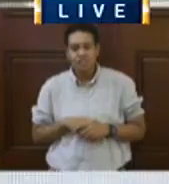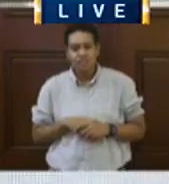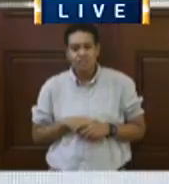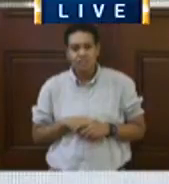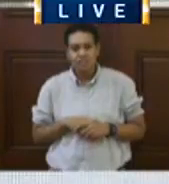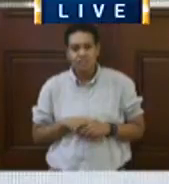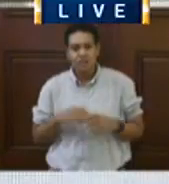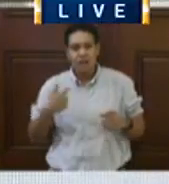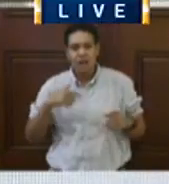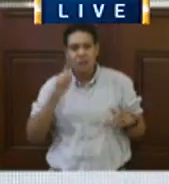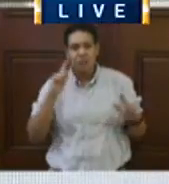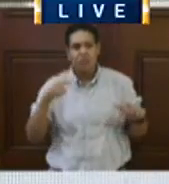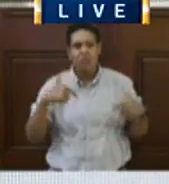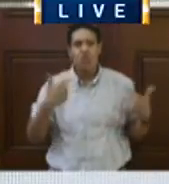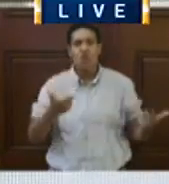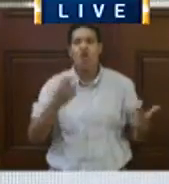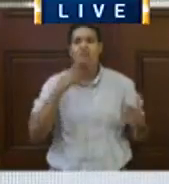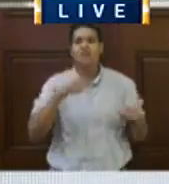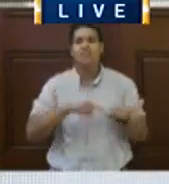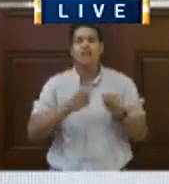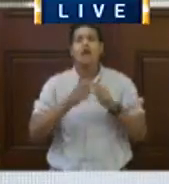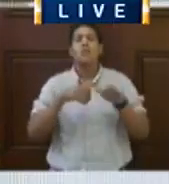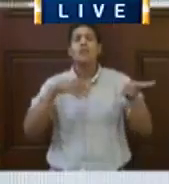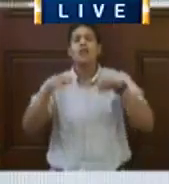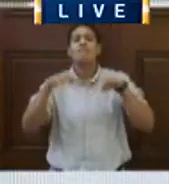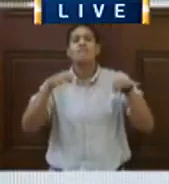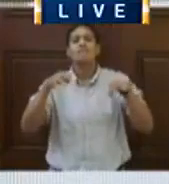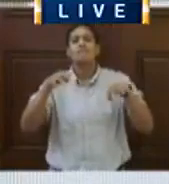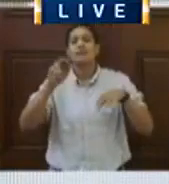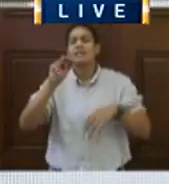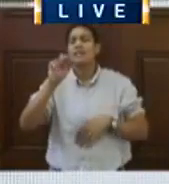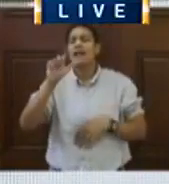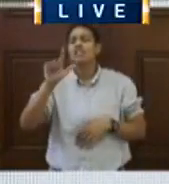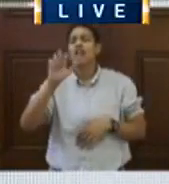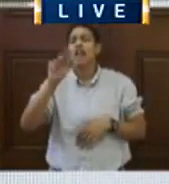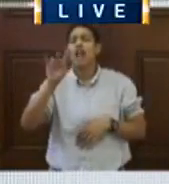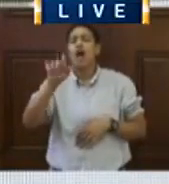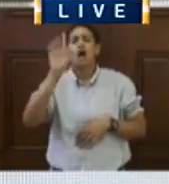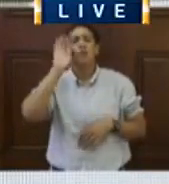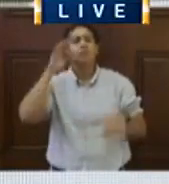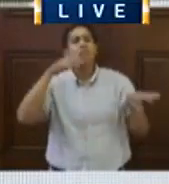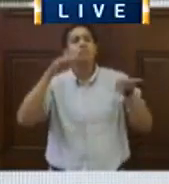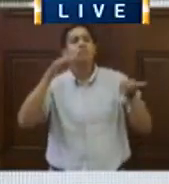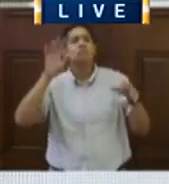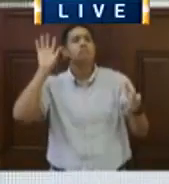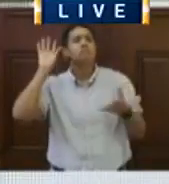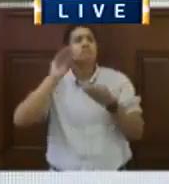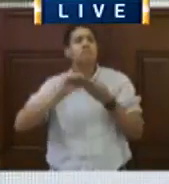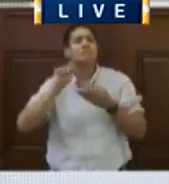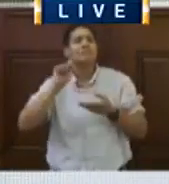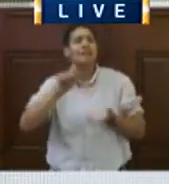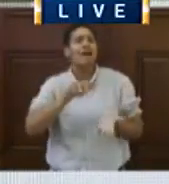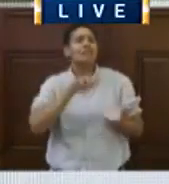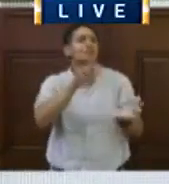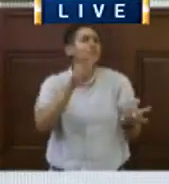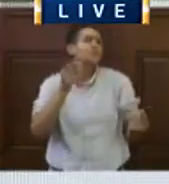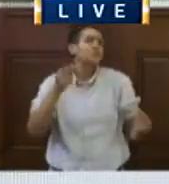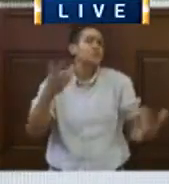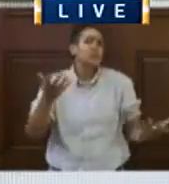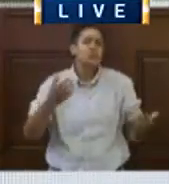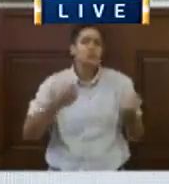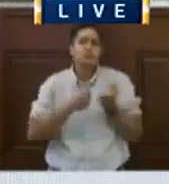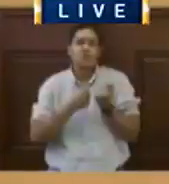to start off with an overview of the stimulus and support package. Yes. Thank you, Prime Minister. So the